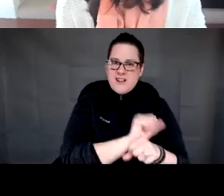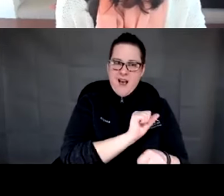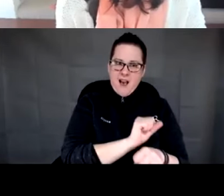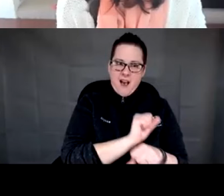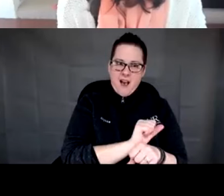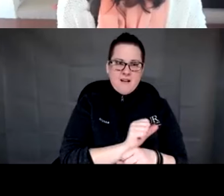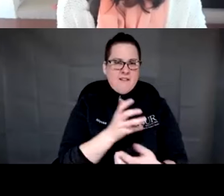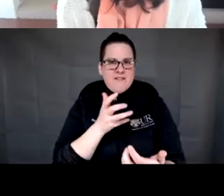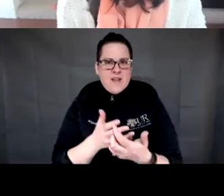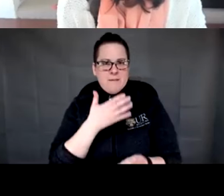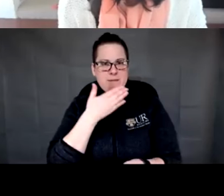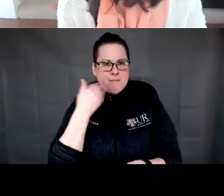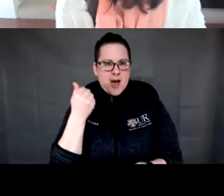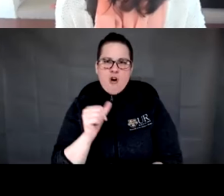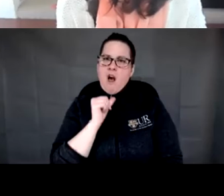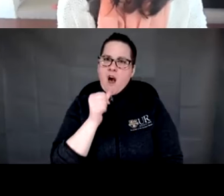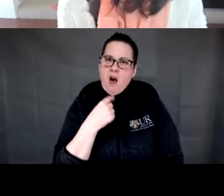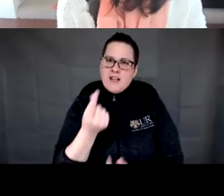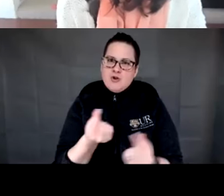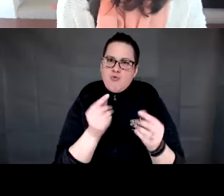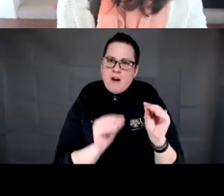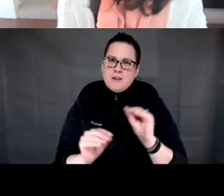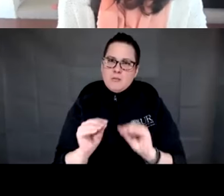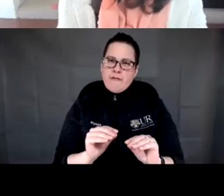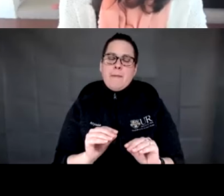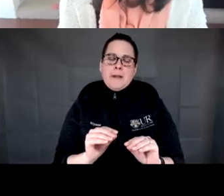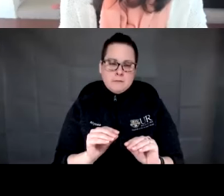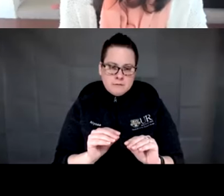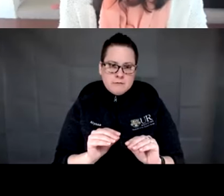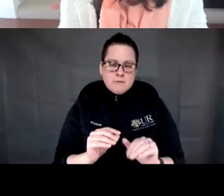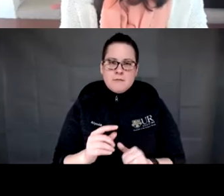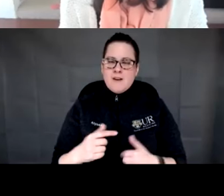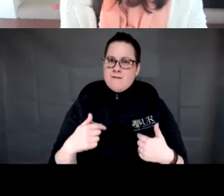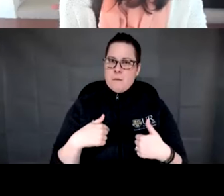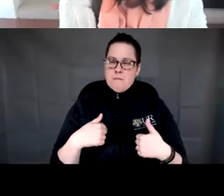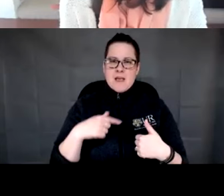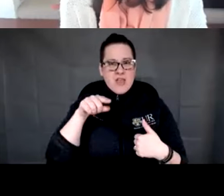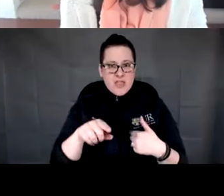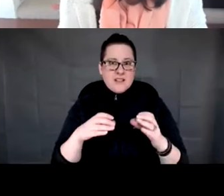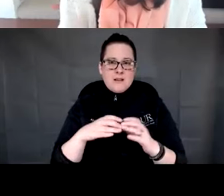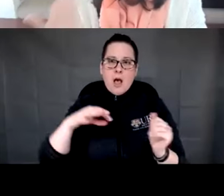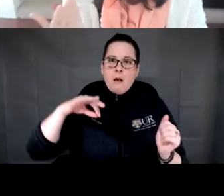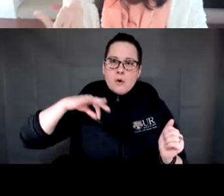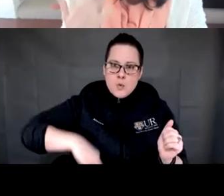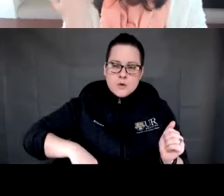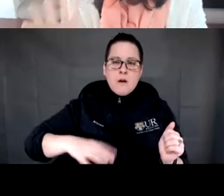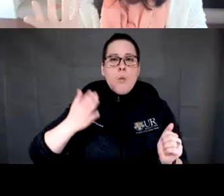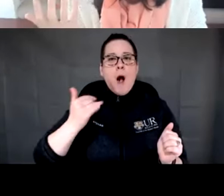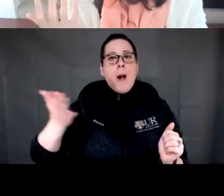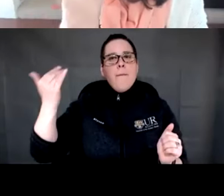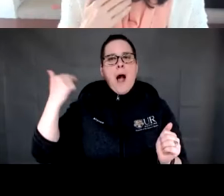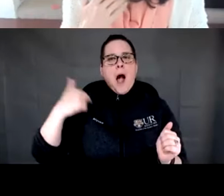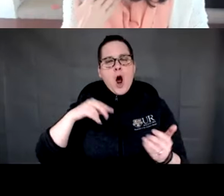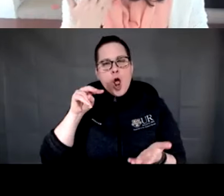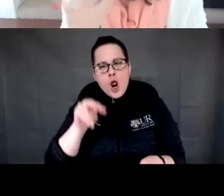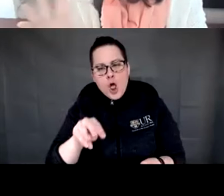It's really fit much better by the uninstructed movement model. So I think for me, this cell was really useful because in the past, I would look